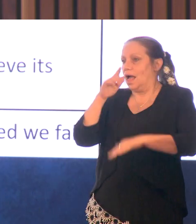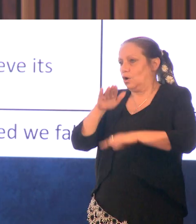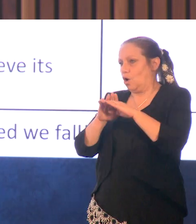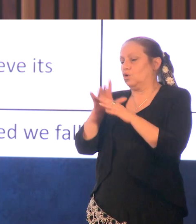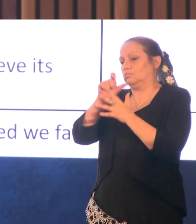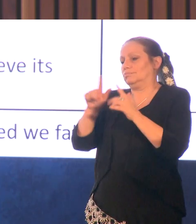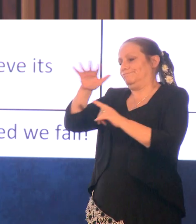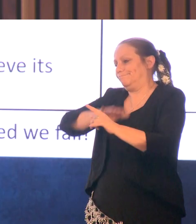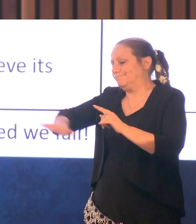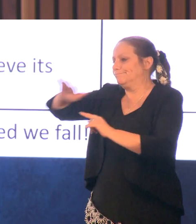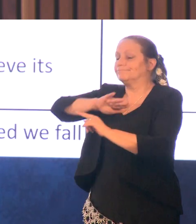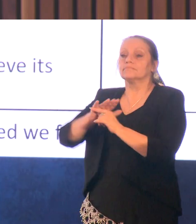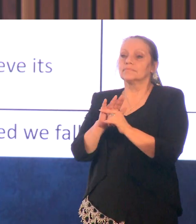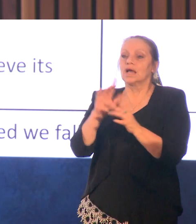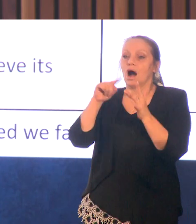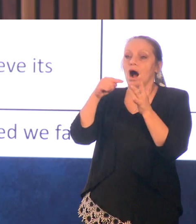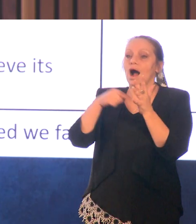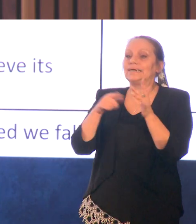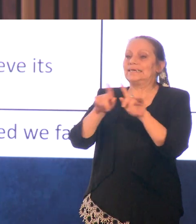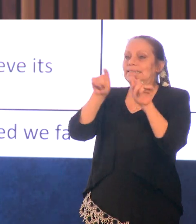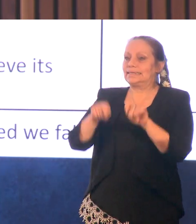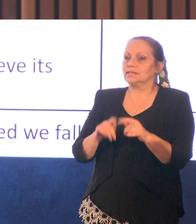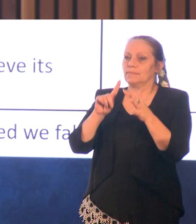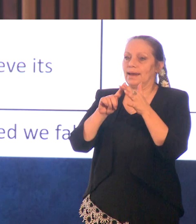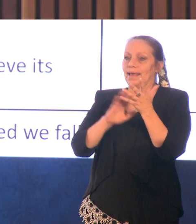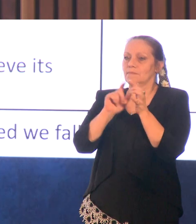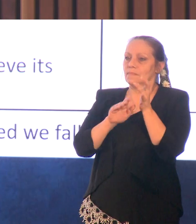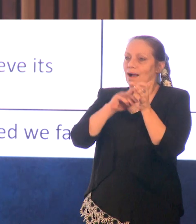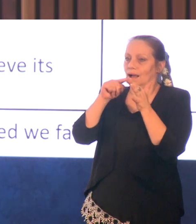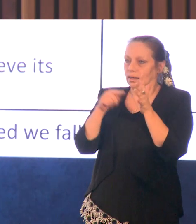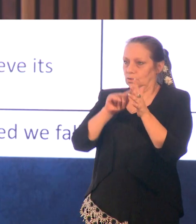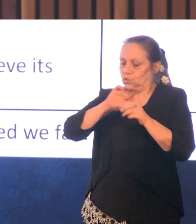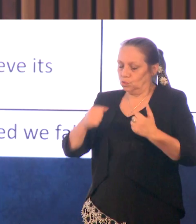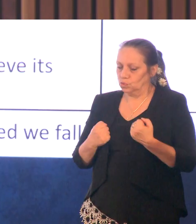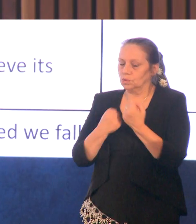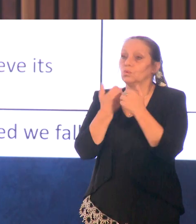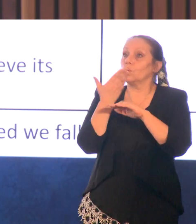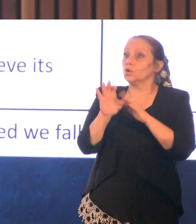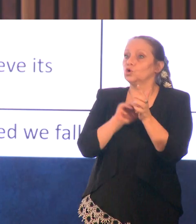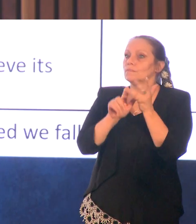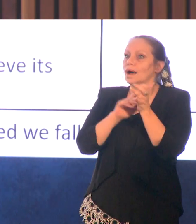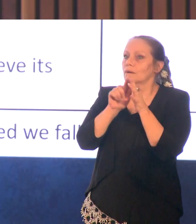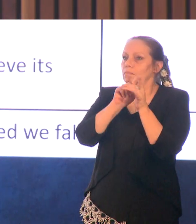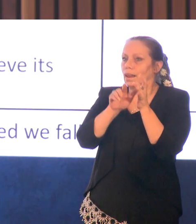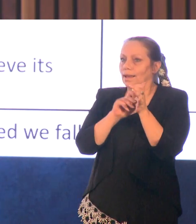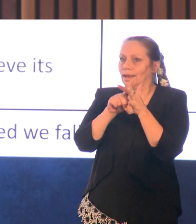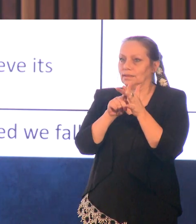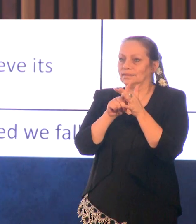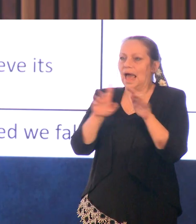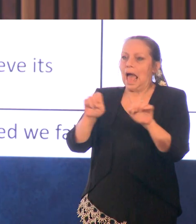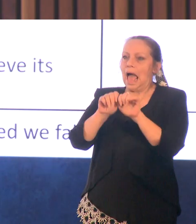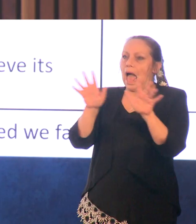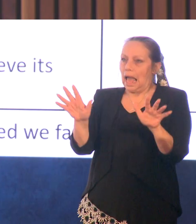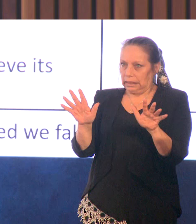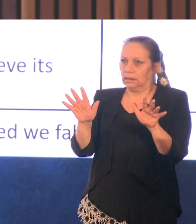a fit-for-purpose IT system and e-market to underpin the new marketplace, and clear accountabilities for